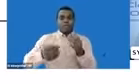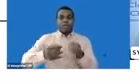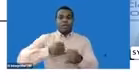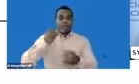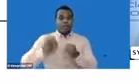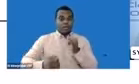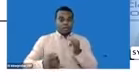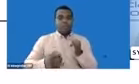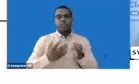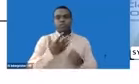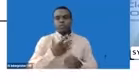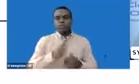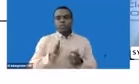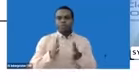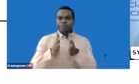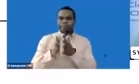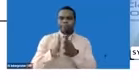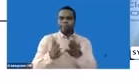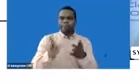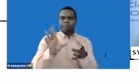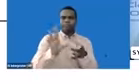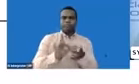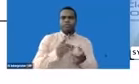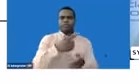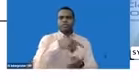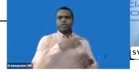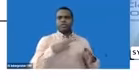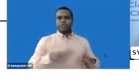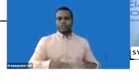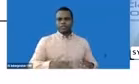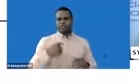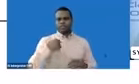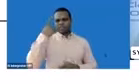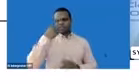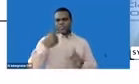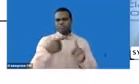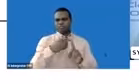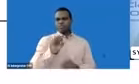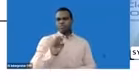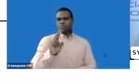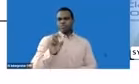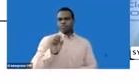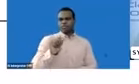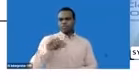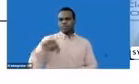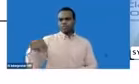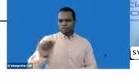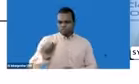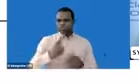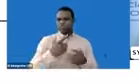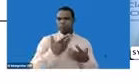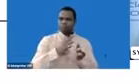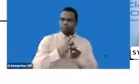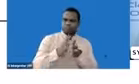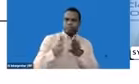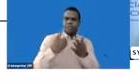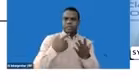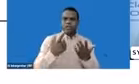But I want to stress that it's really important that when we talk about empowering people, it's